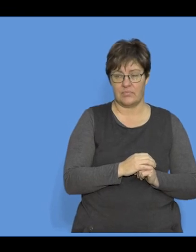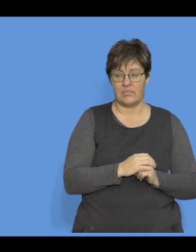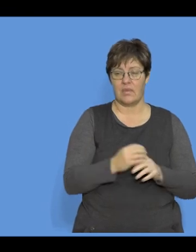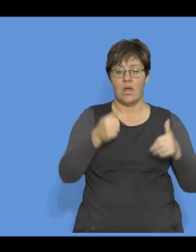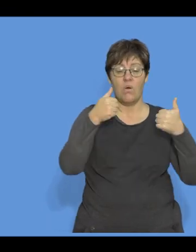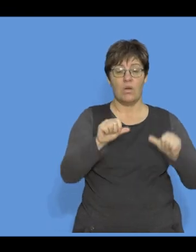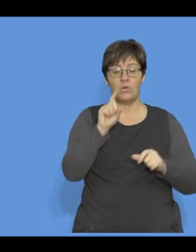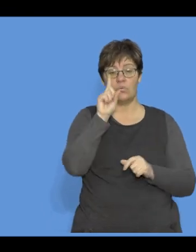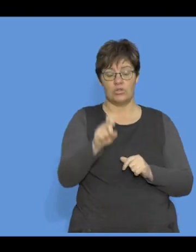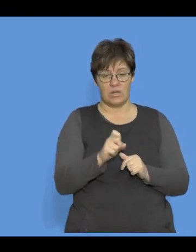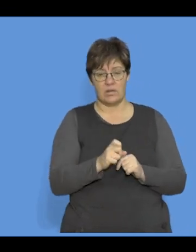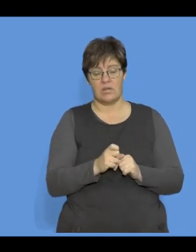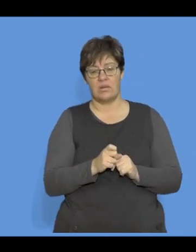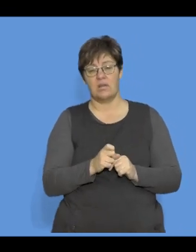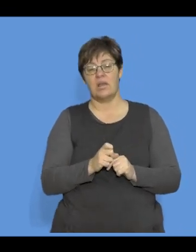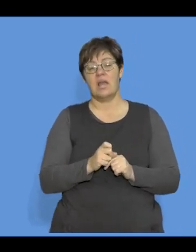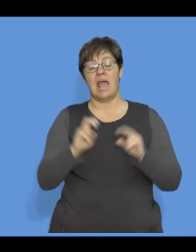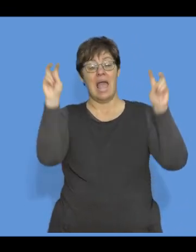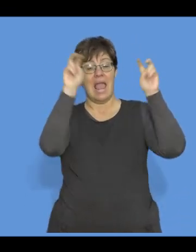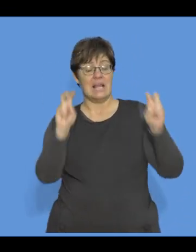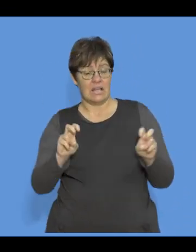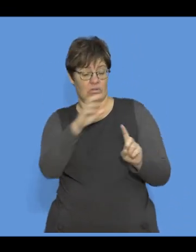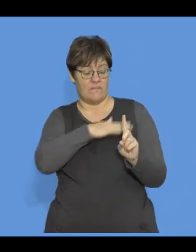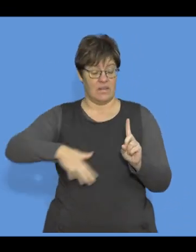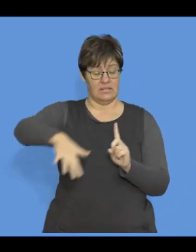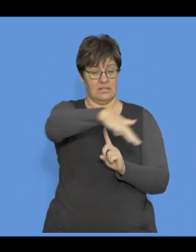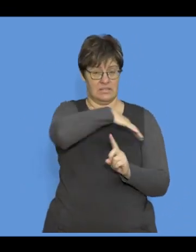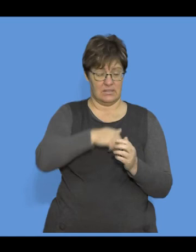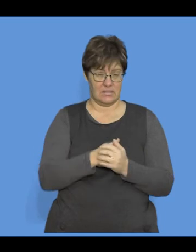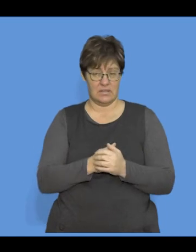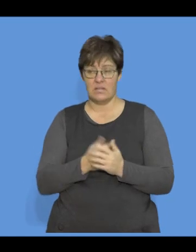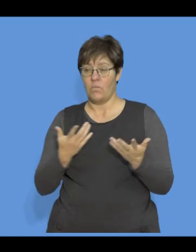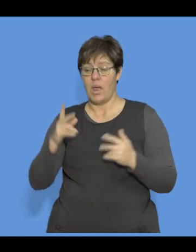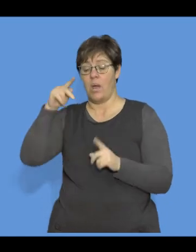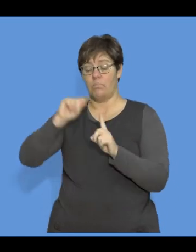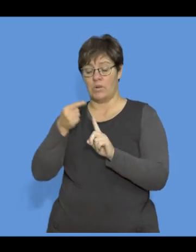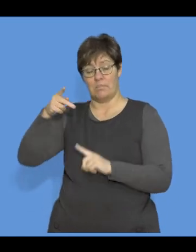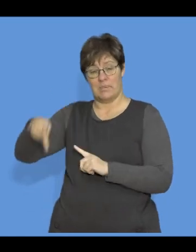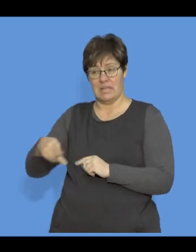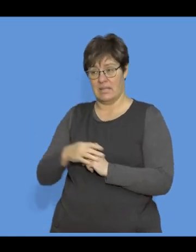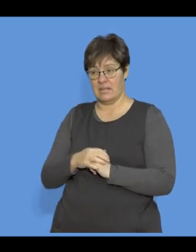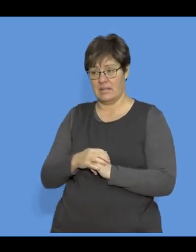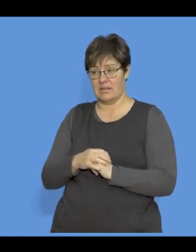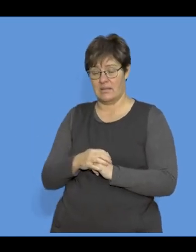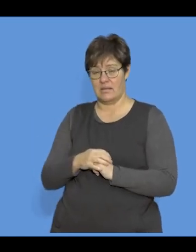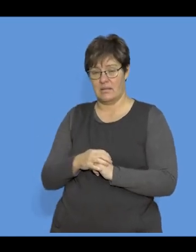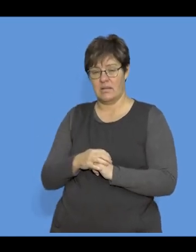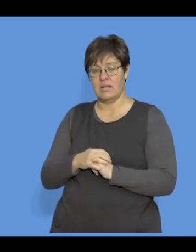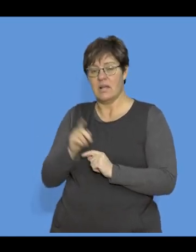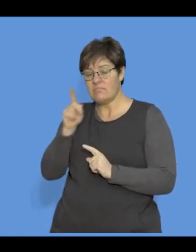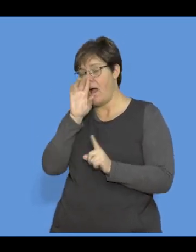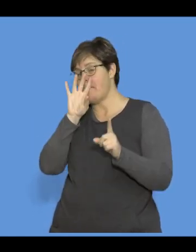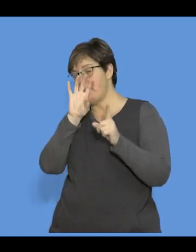was about the electric field, and the electric field at the point P. Now, what you've got to recognize here is